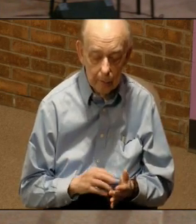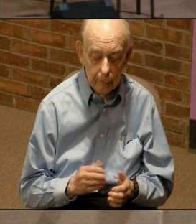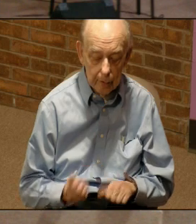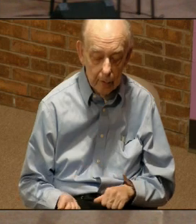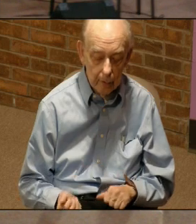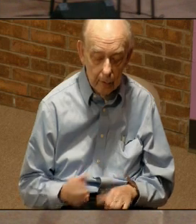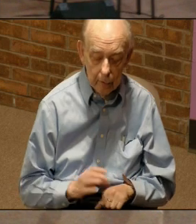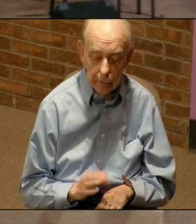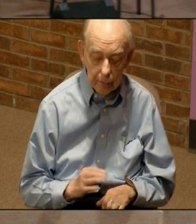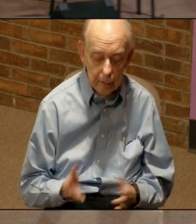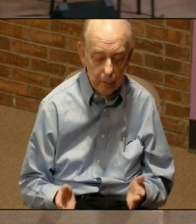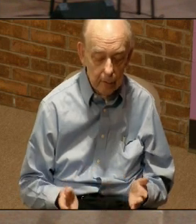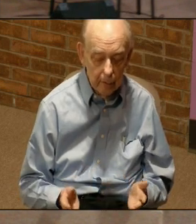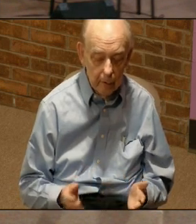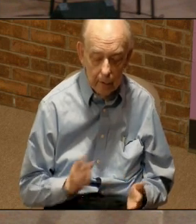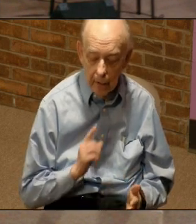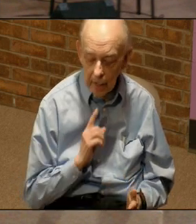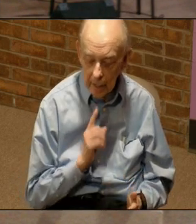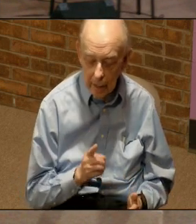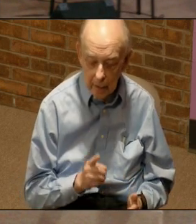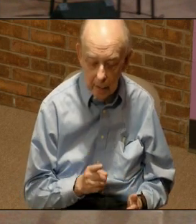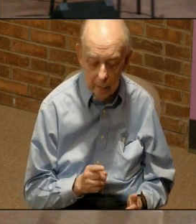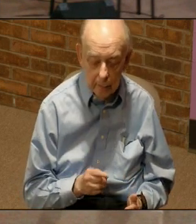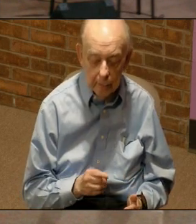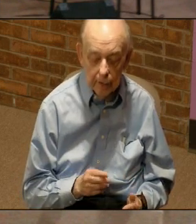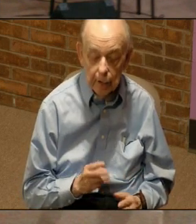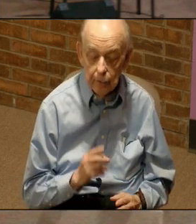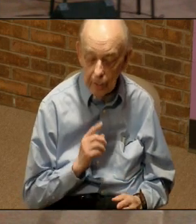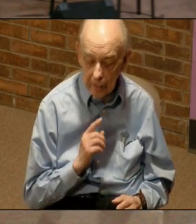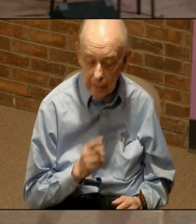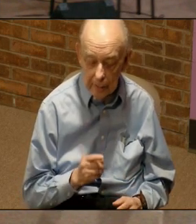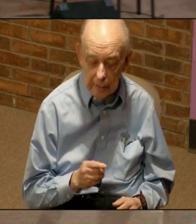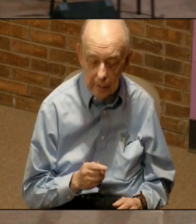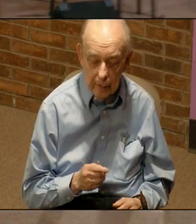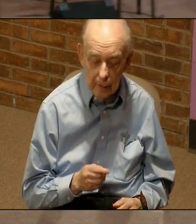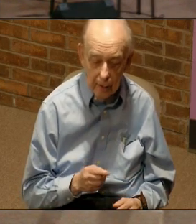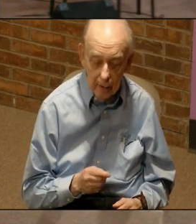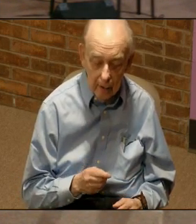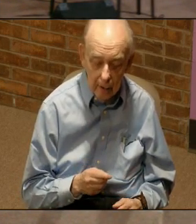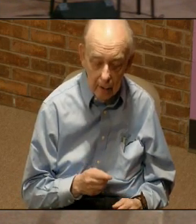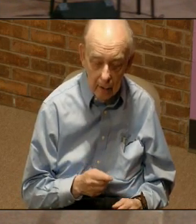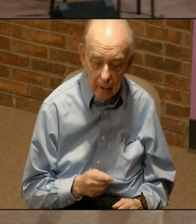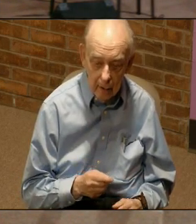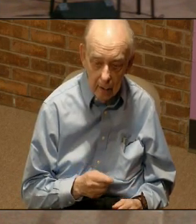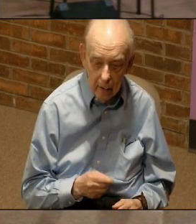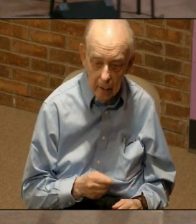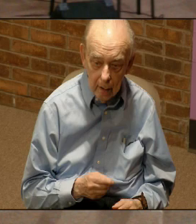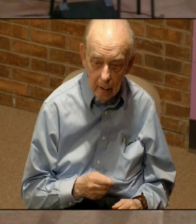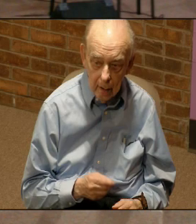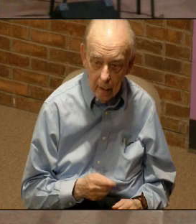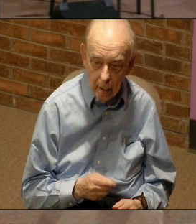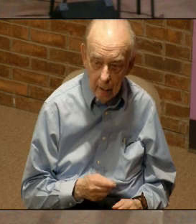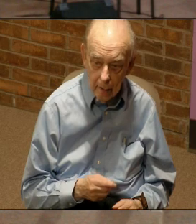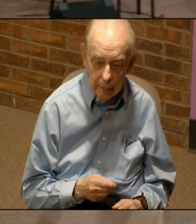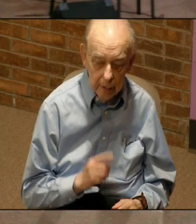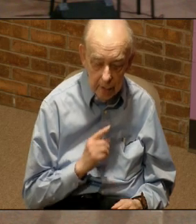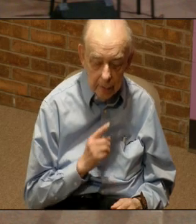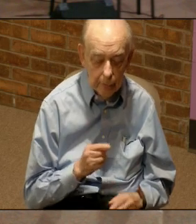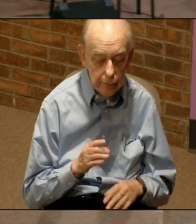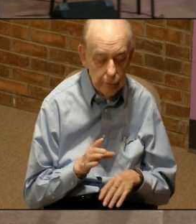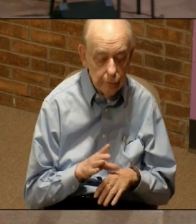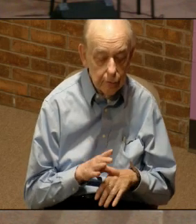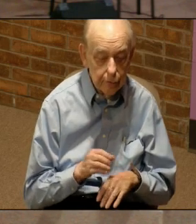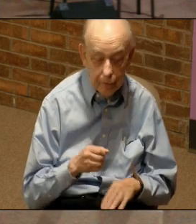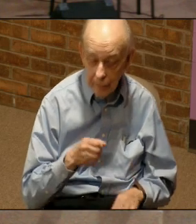church, a Lutheran church. If I could use this, it was a church of God,